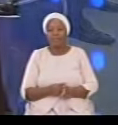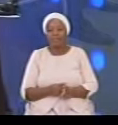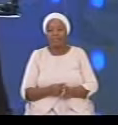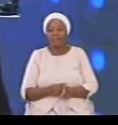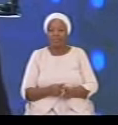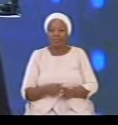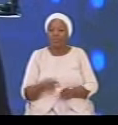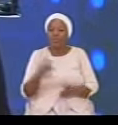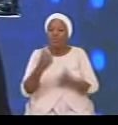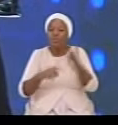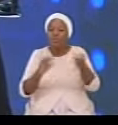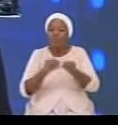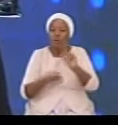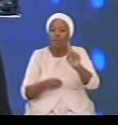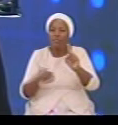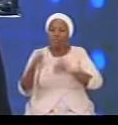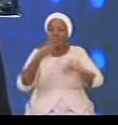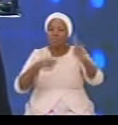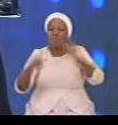number one.